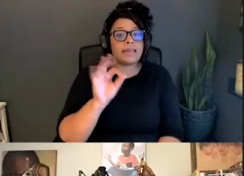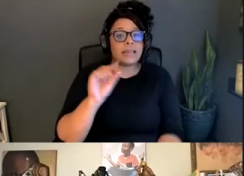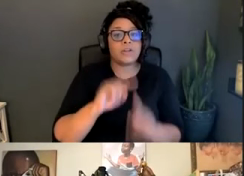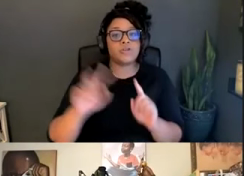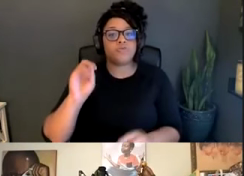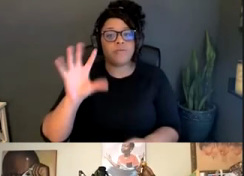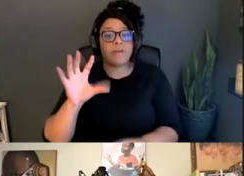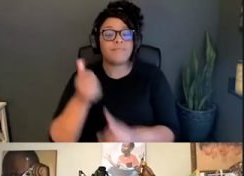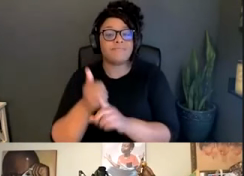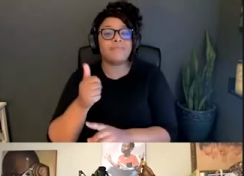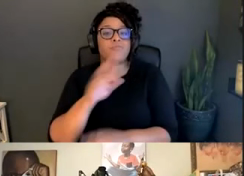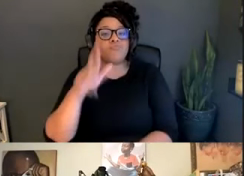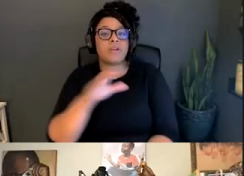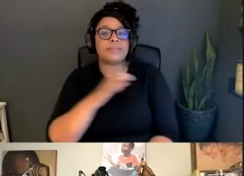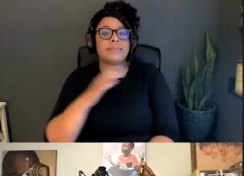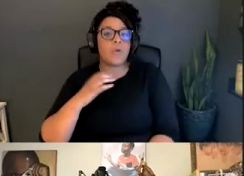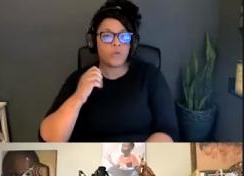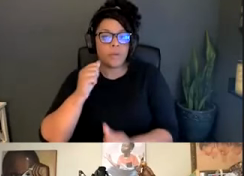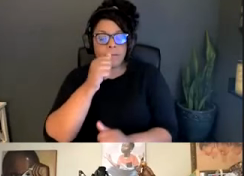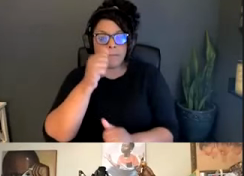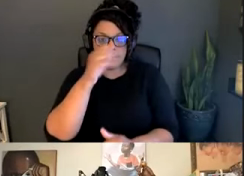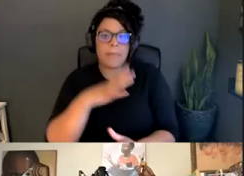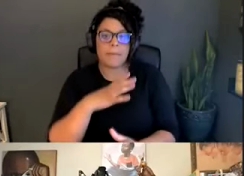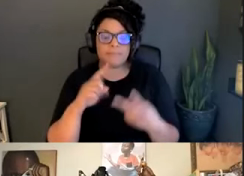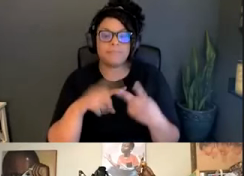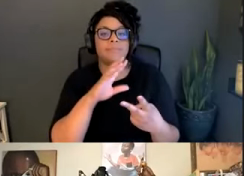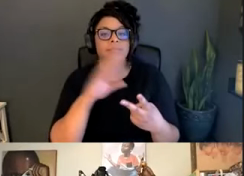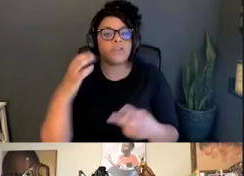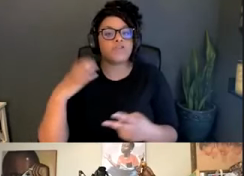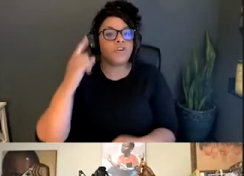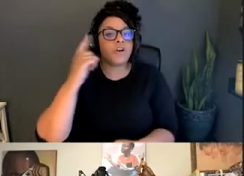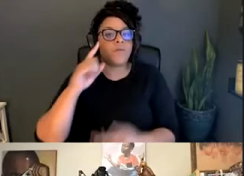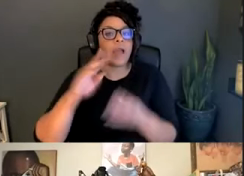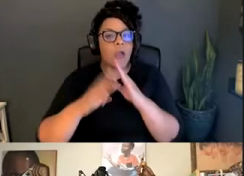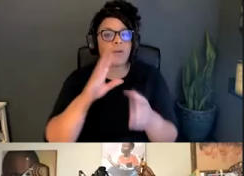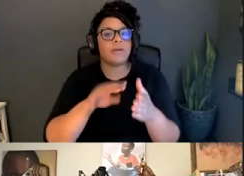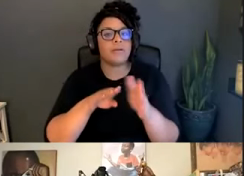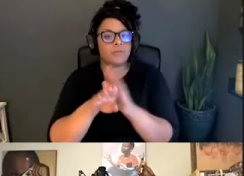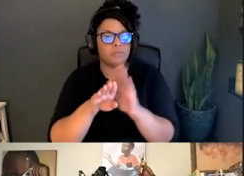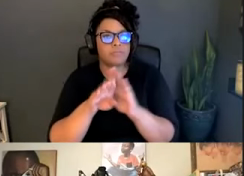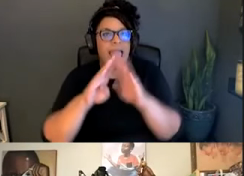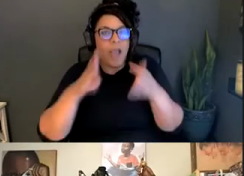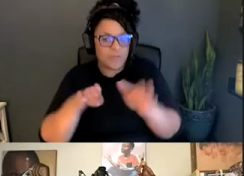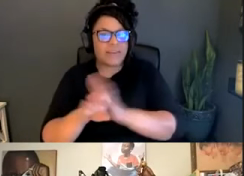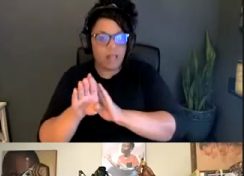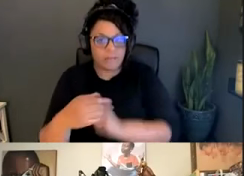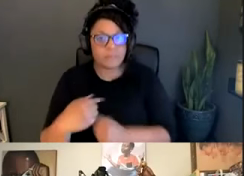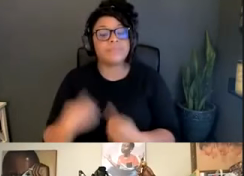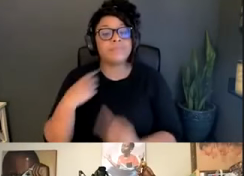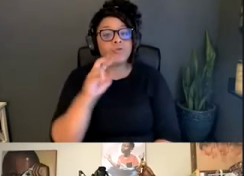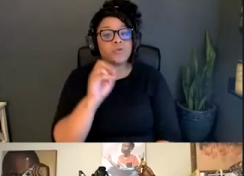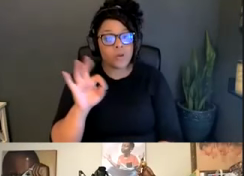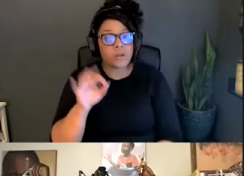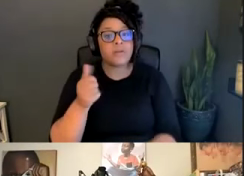Council member and chair of the council's Committee on Housing and Community Development. And since 2009, he has served as an